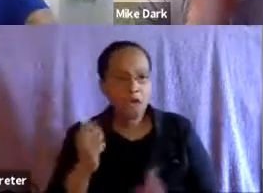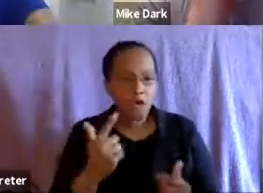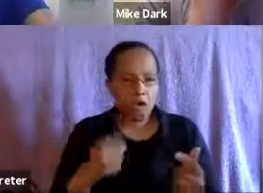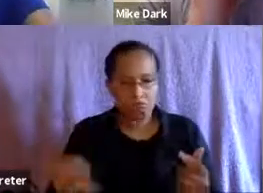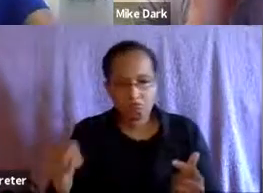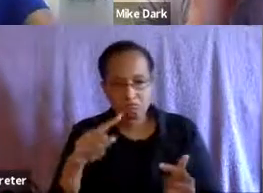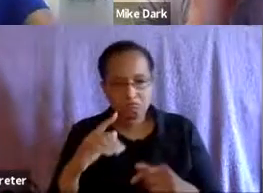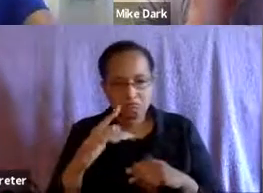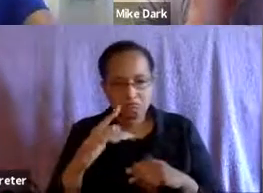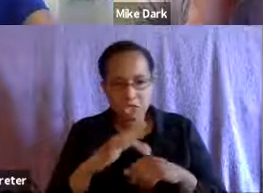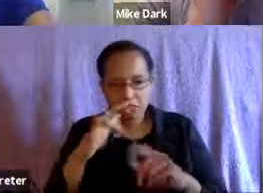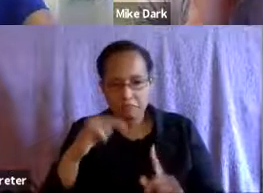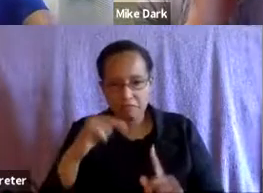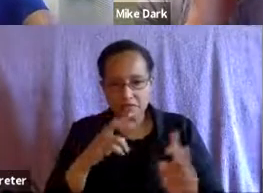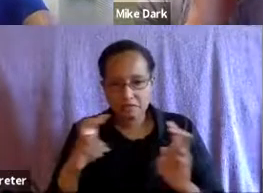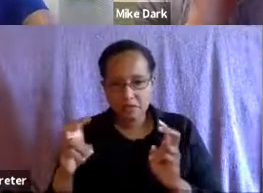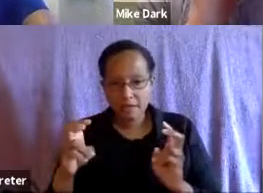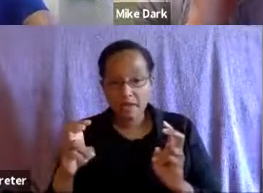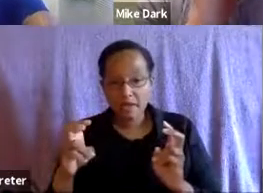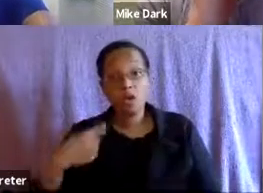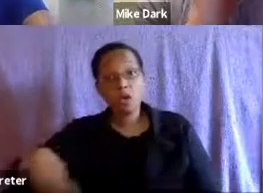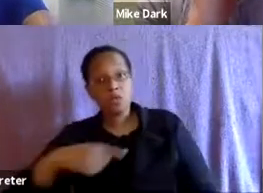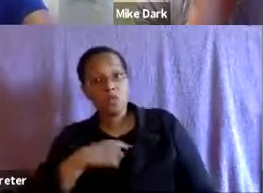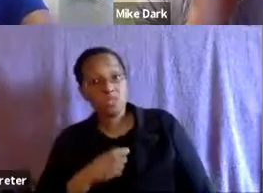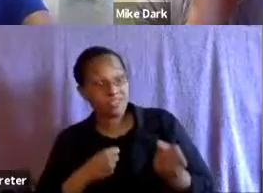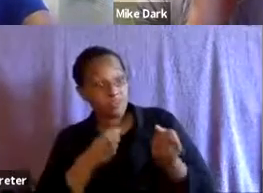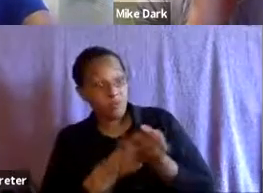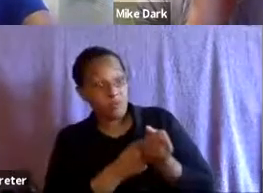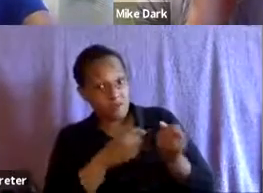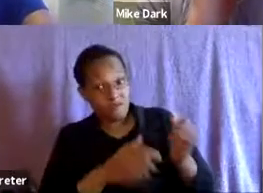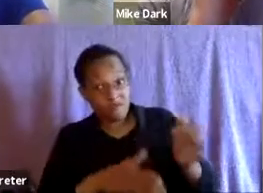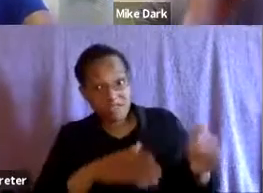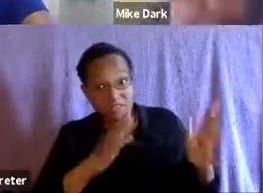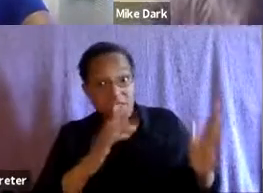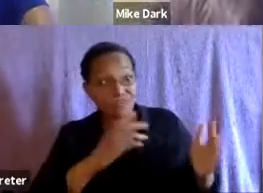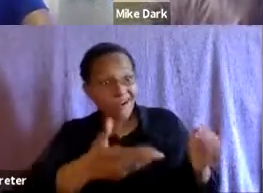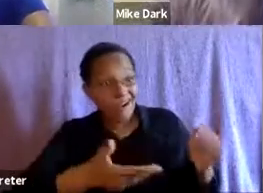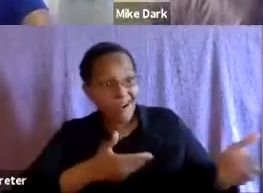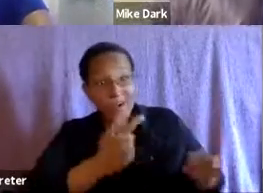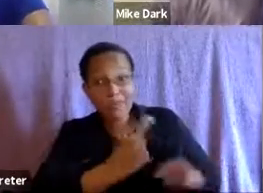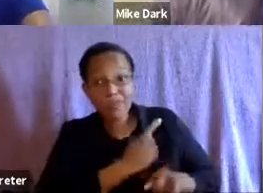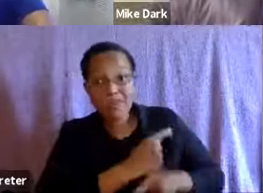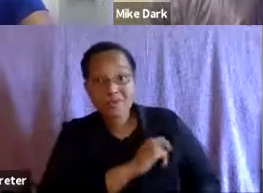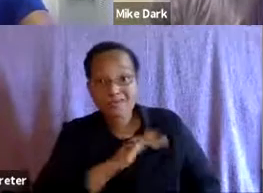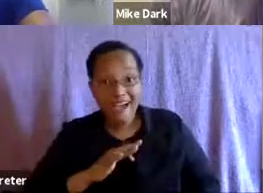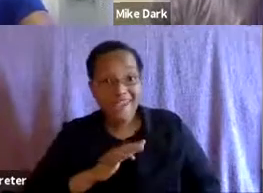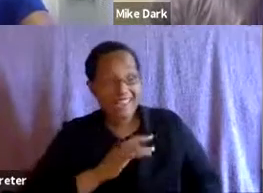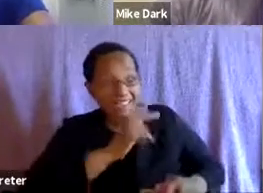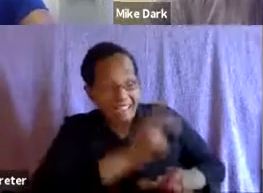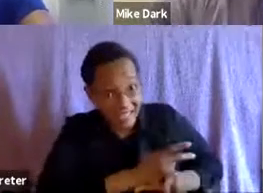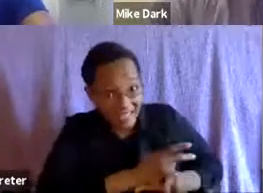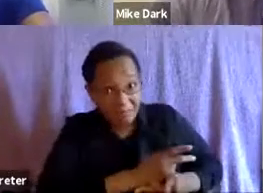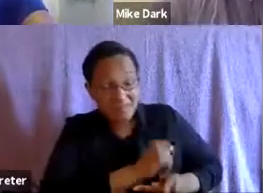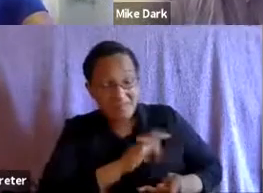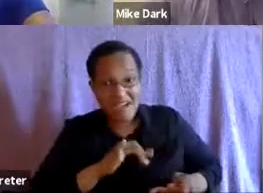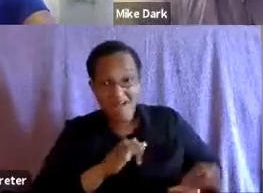SREEVES@ioaging.org. A lot of the questions people are asking have answers, so I just want to make sure that we get you the information that you need. And a lot of the questions are